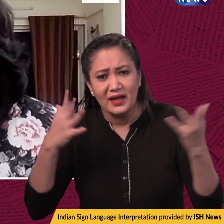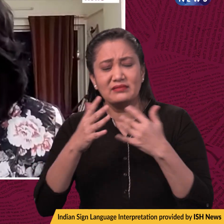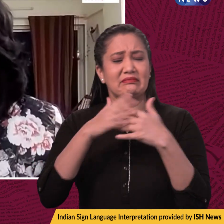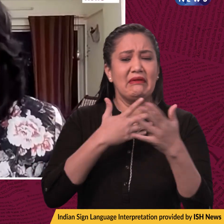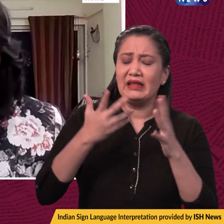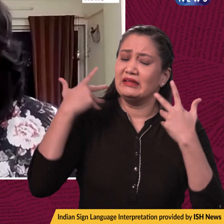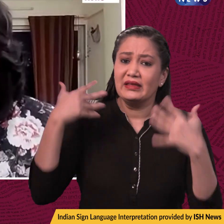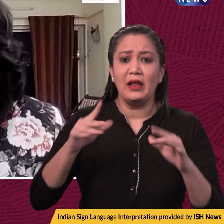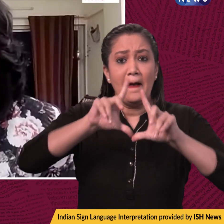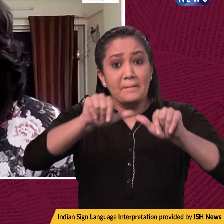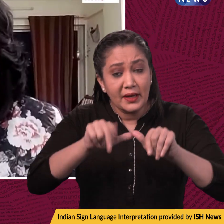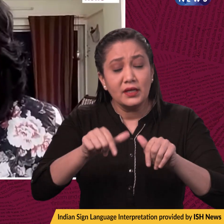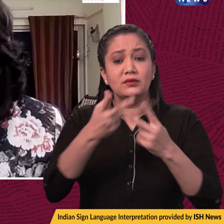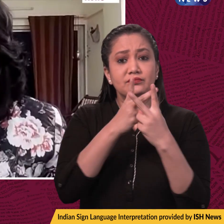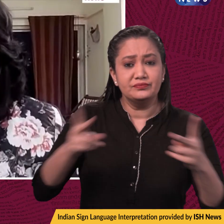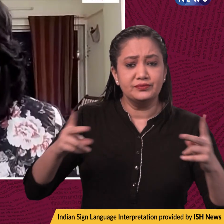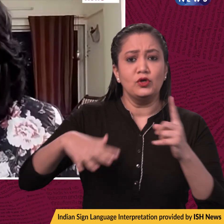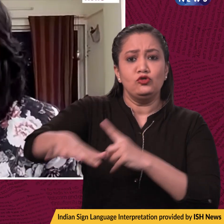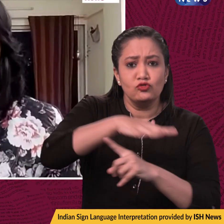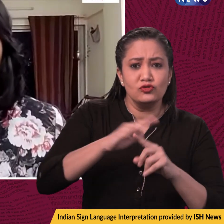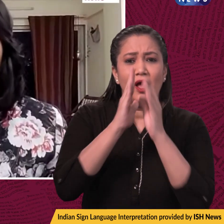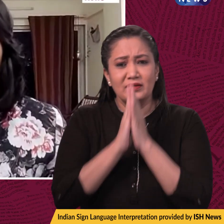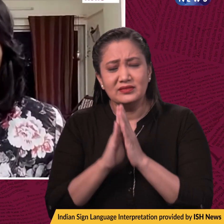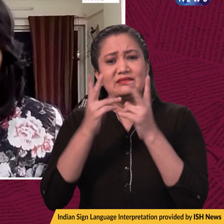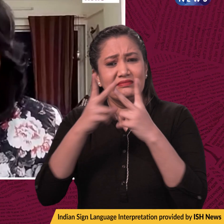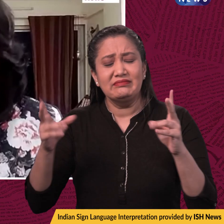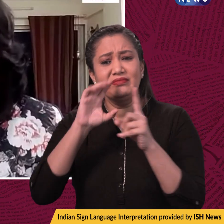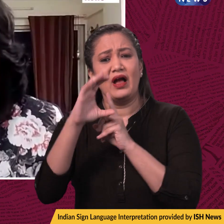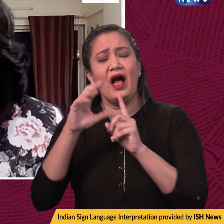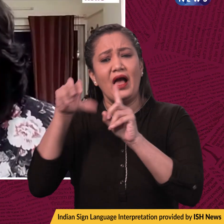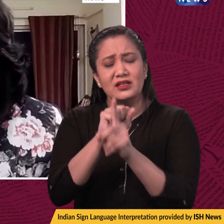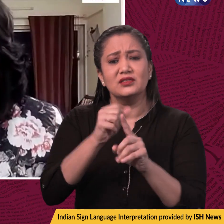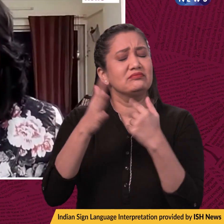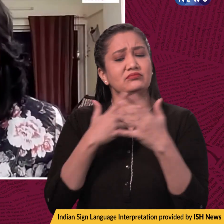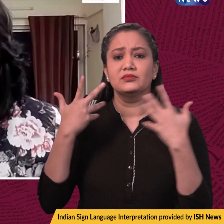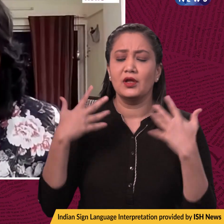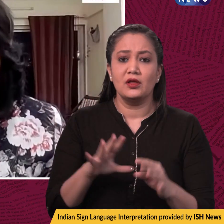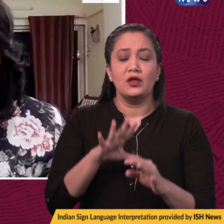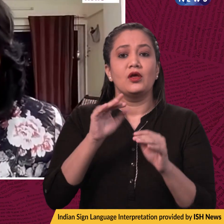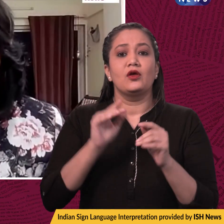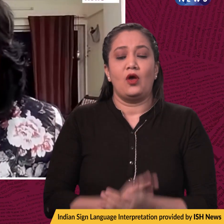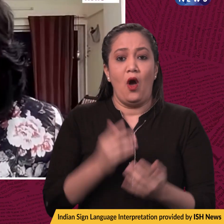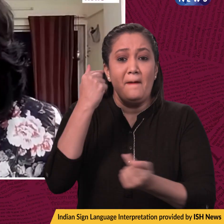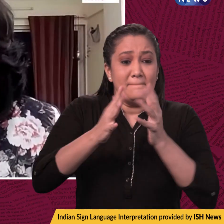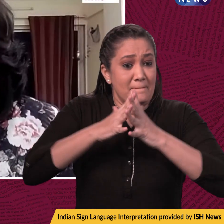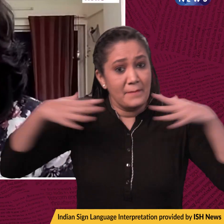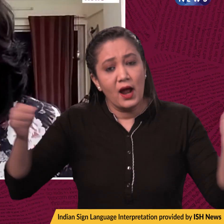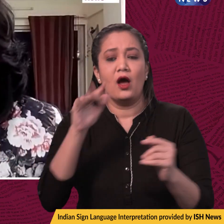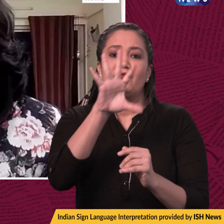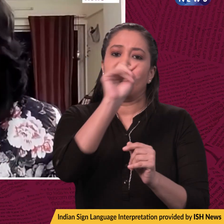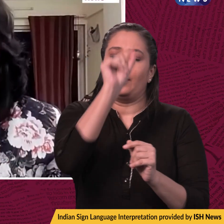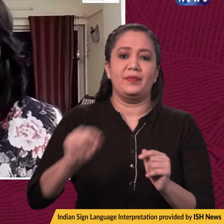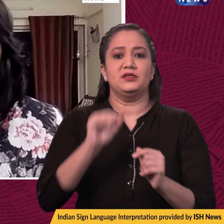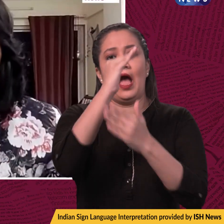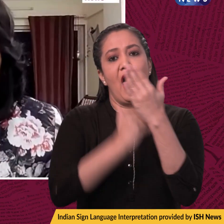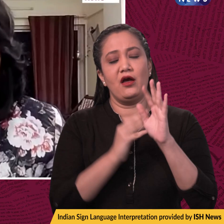parties, or even meetings that may be social, political, or religious in nature, people up to 50% of the capacity of the